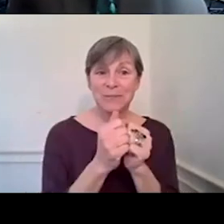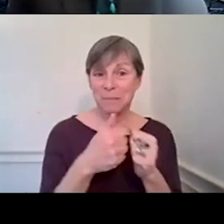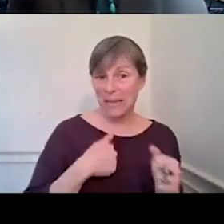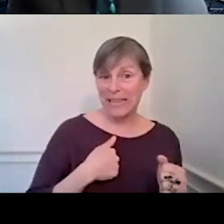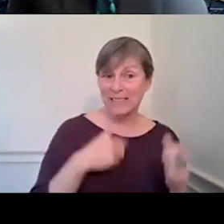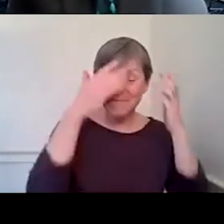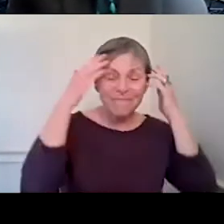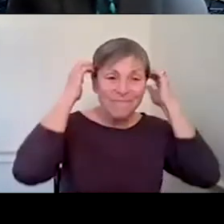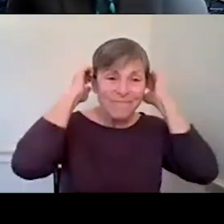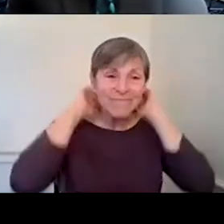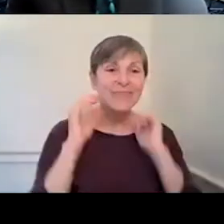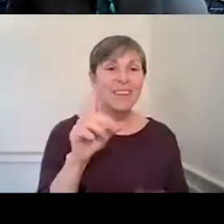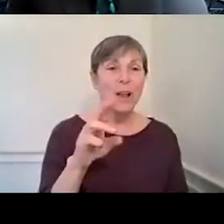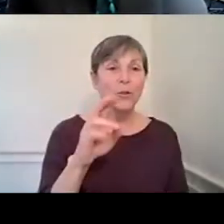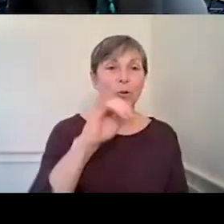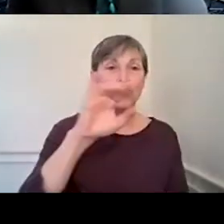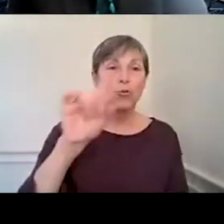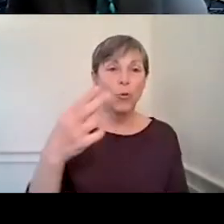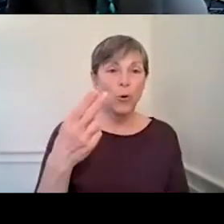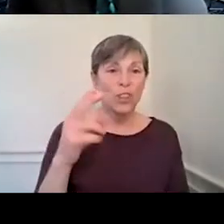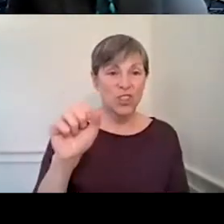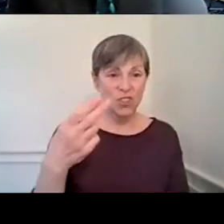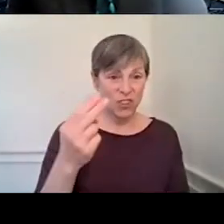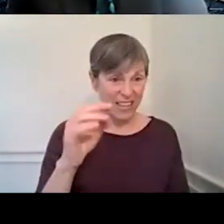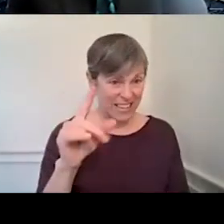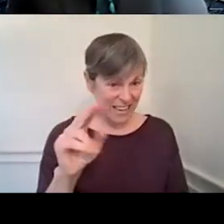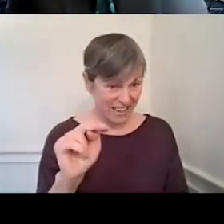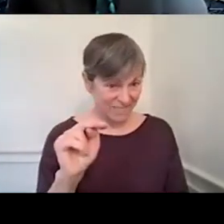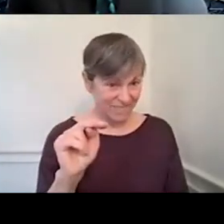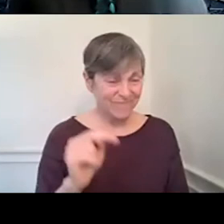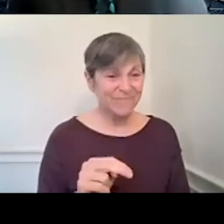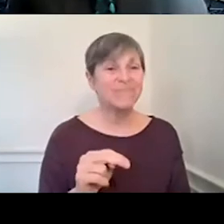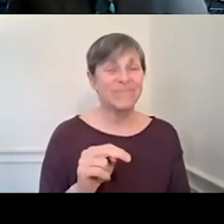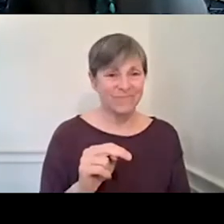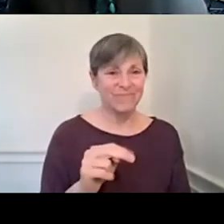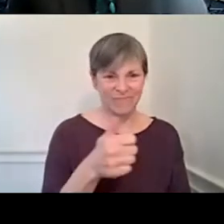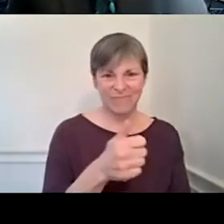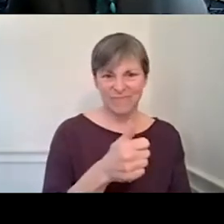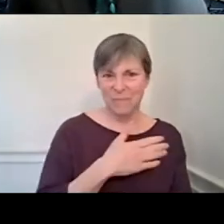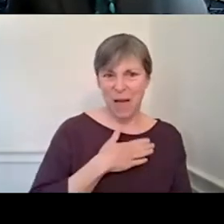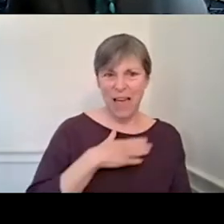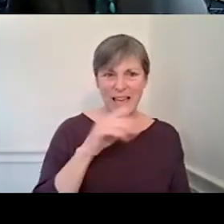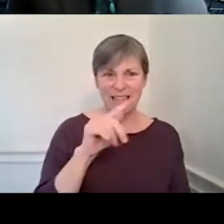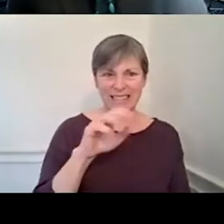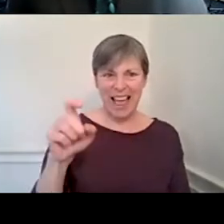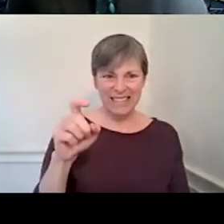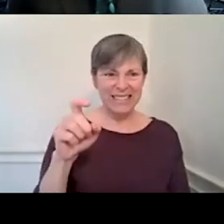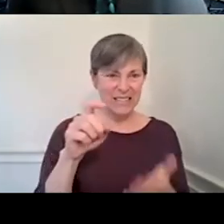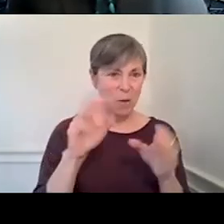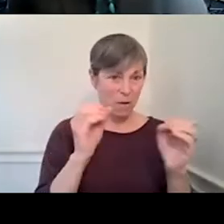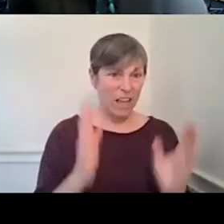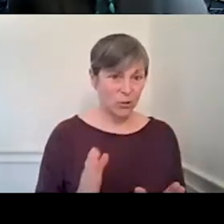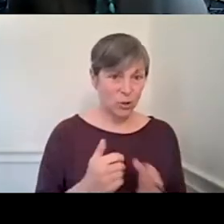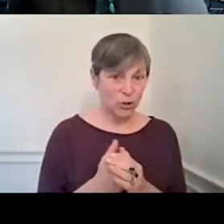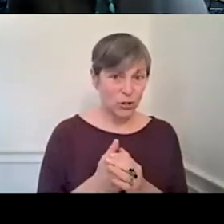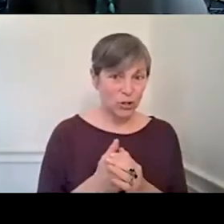that was Dr. Judith Schwingen, who was my tax professor, and she